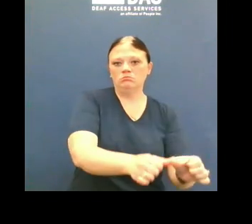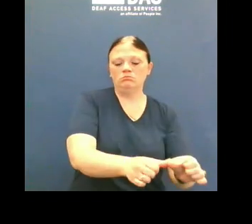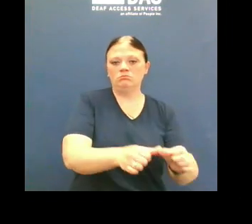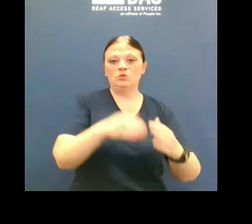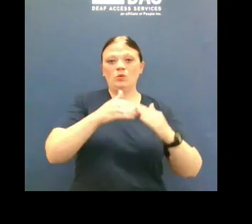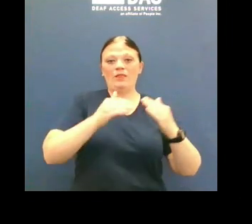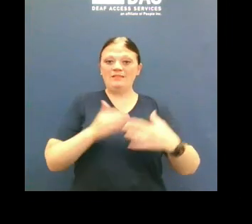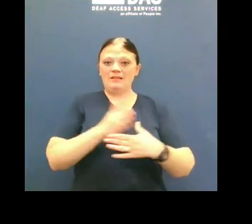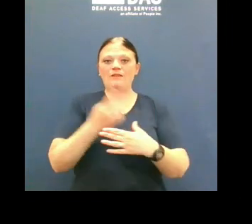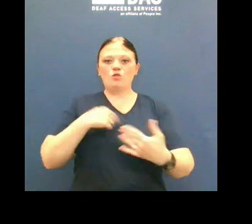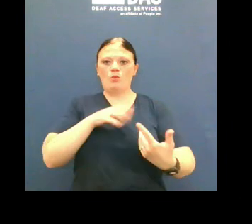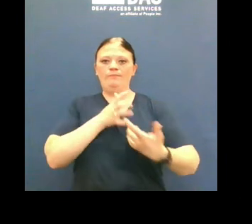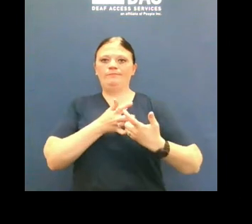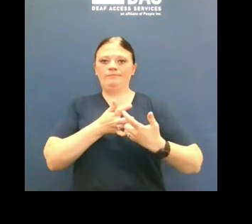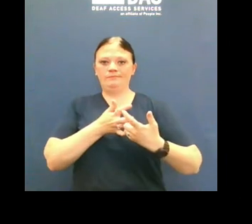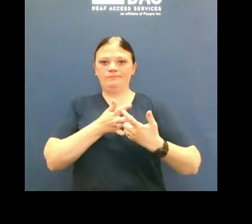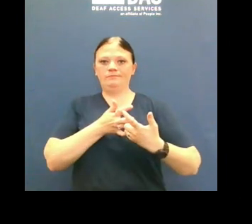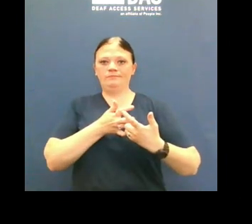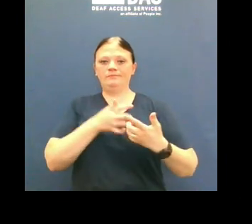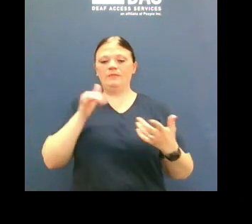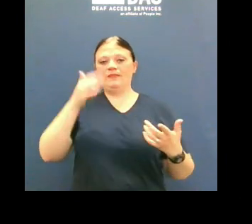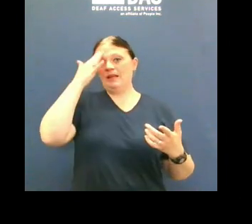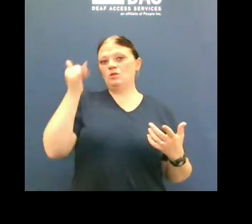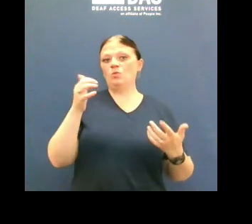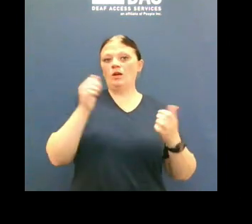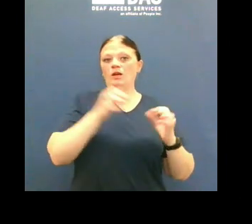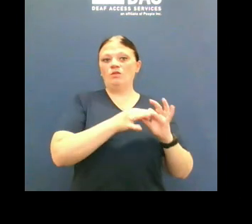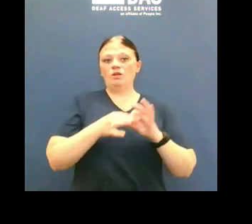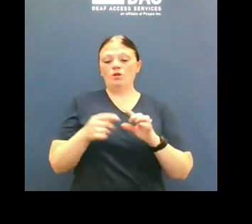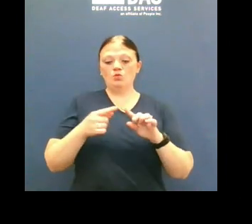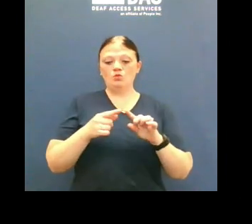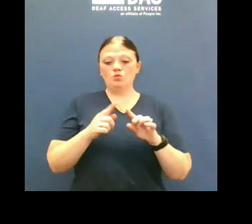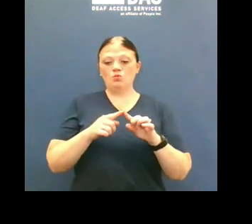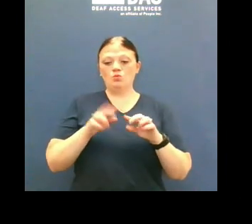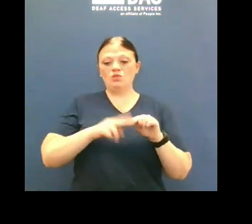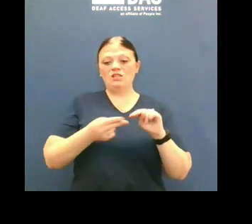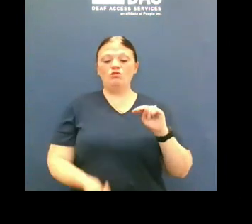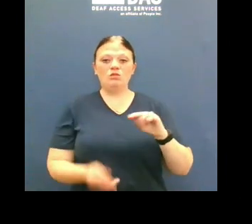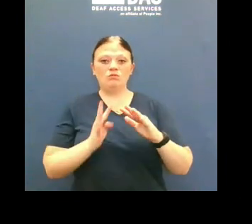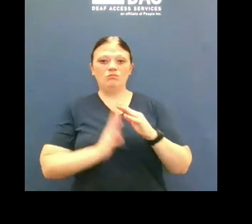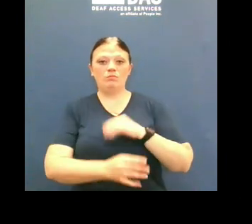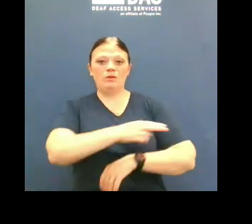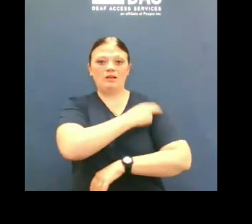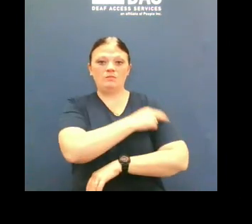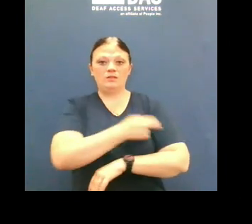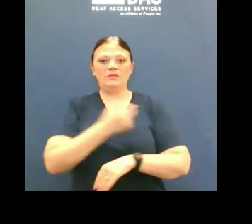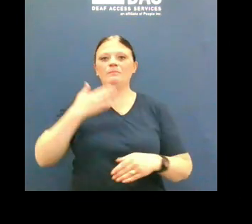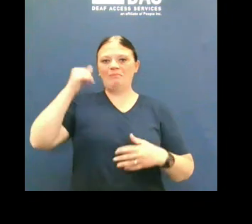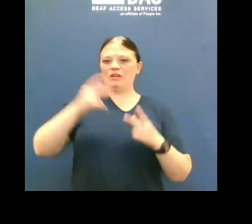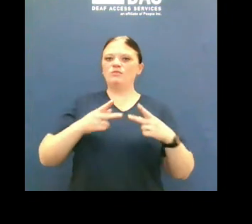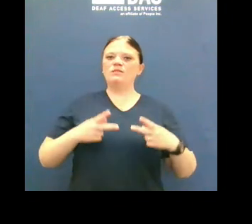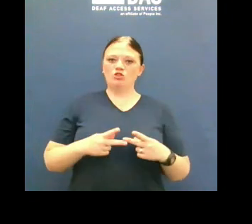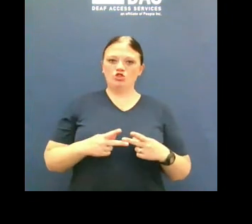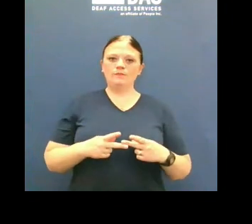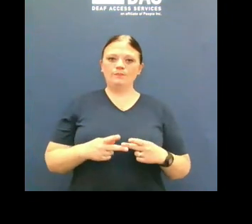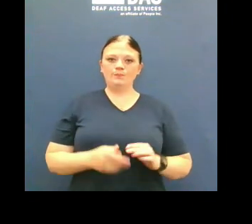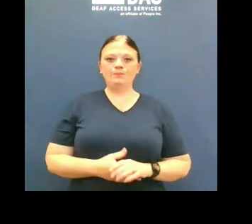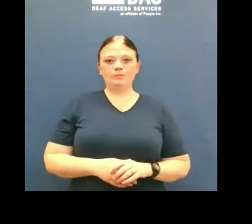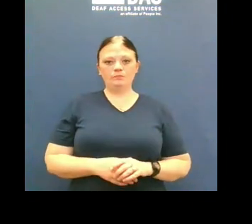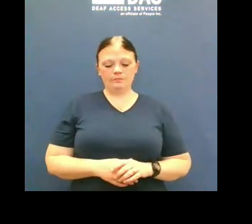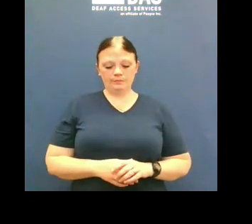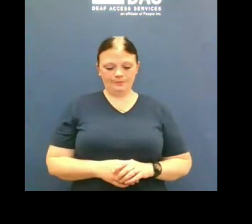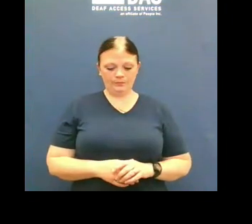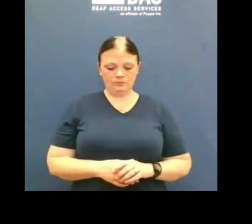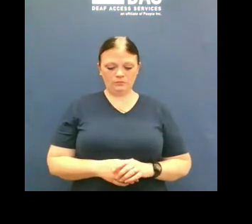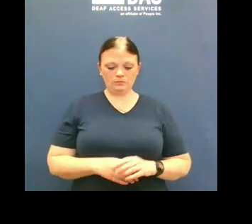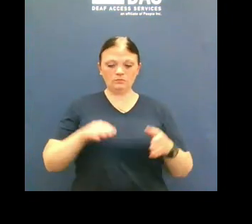are definitely meeting that, and that's why, with regards to the decreased hospitalizations, we're in a much better position. Now, the